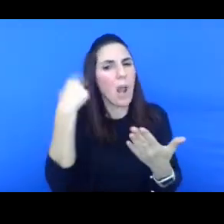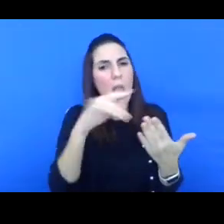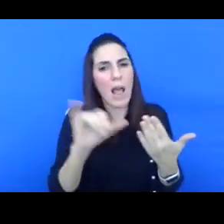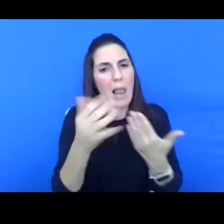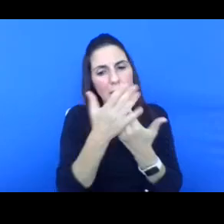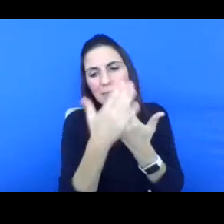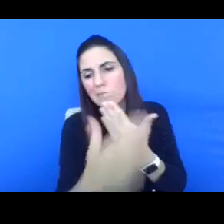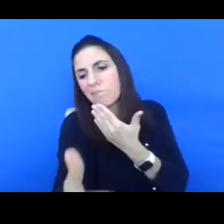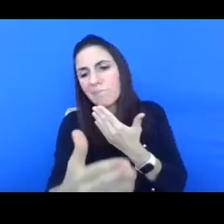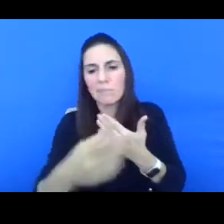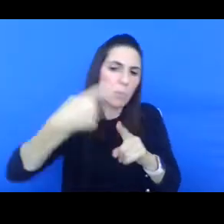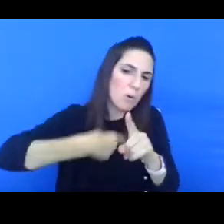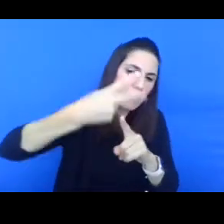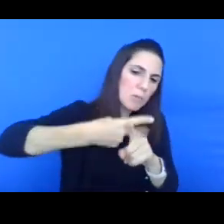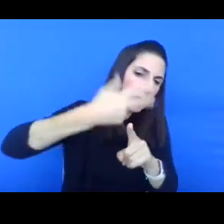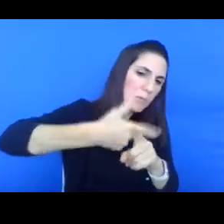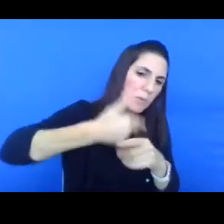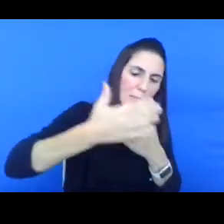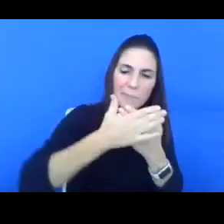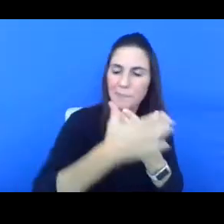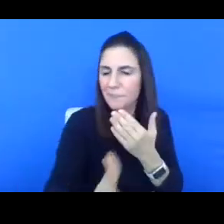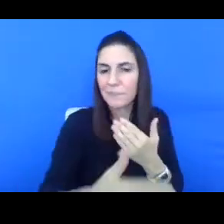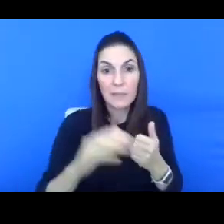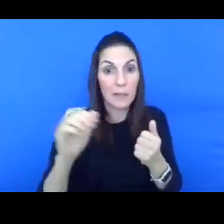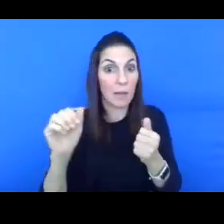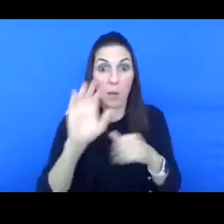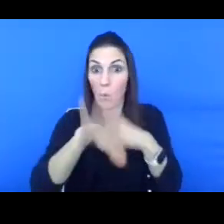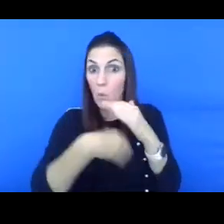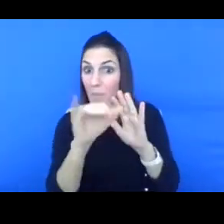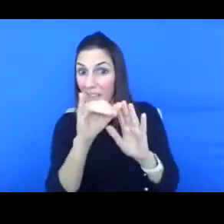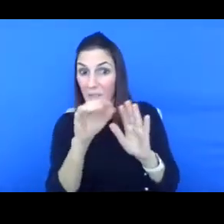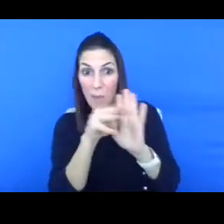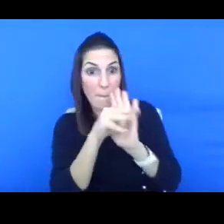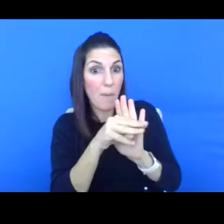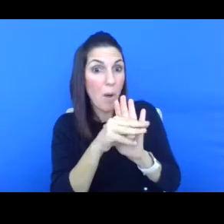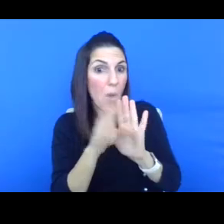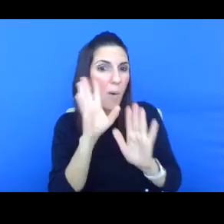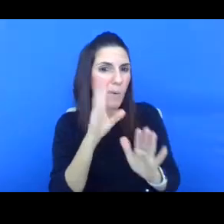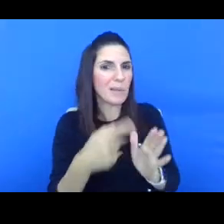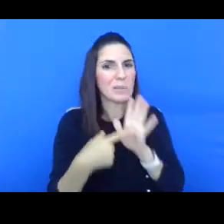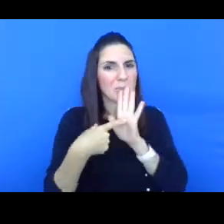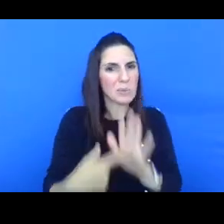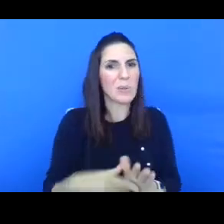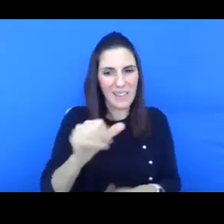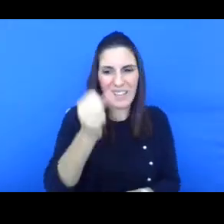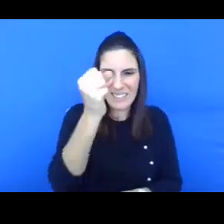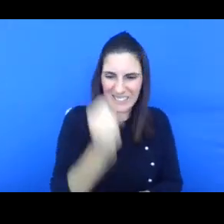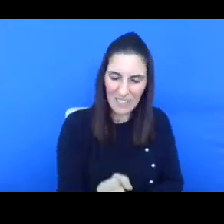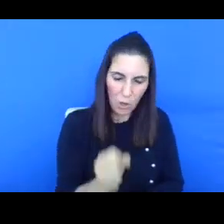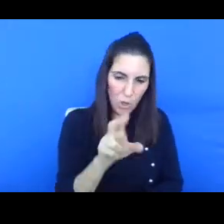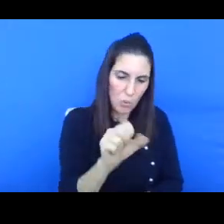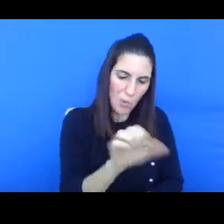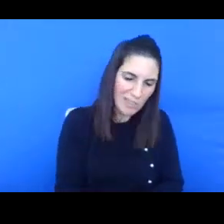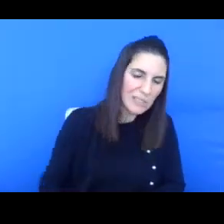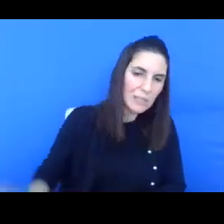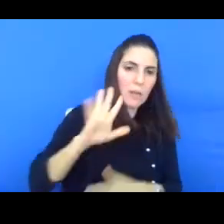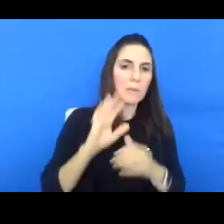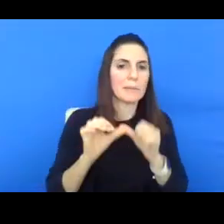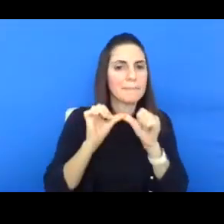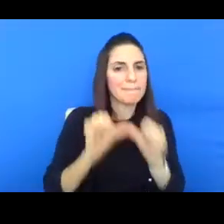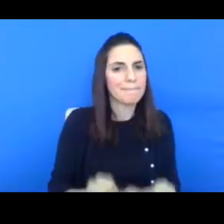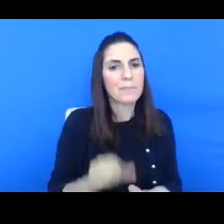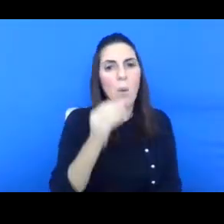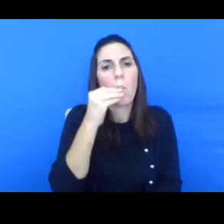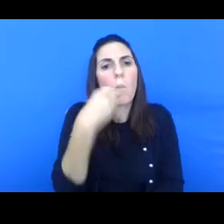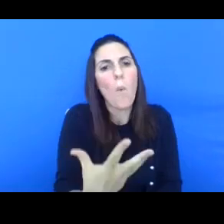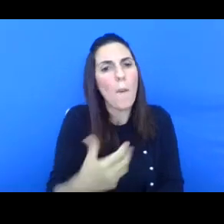months. And all of them had an idea of, yep, looks like the southern United States is going to be pretty warm for winter.